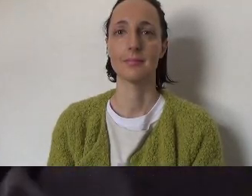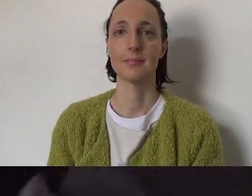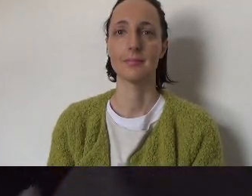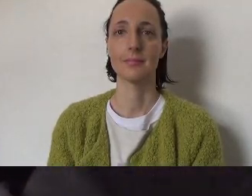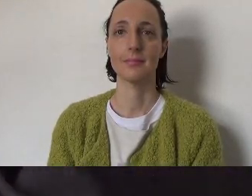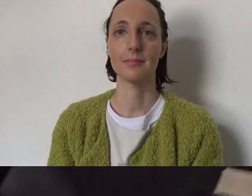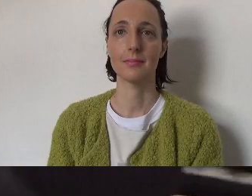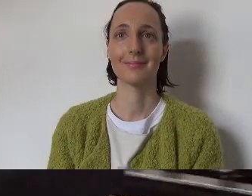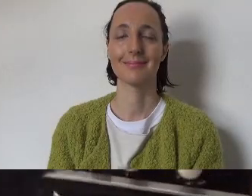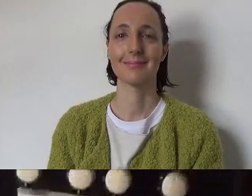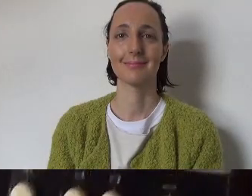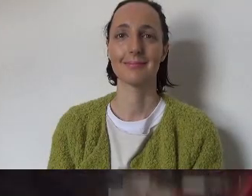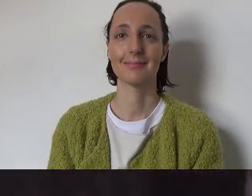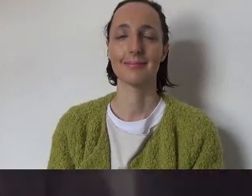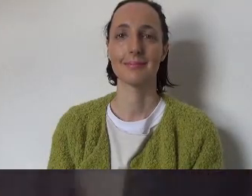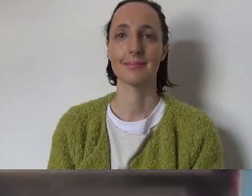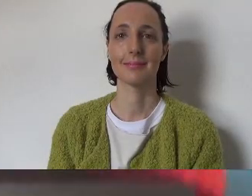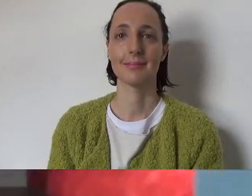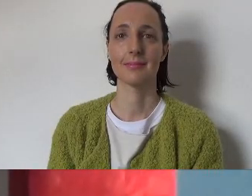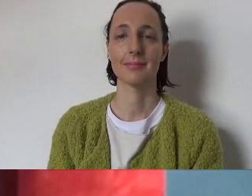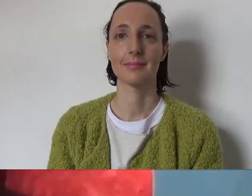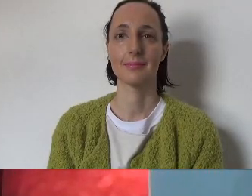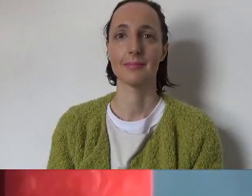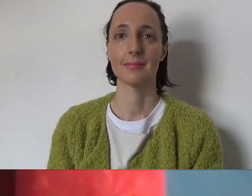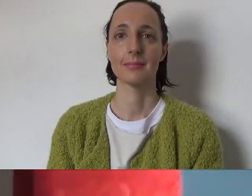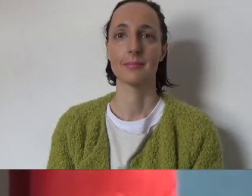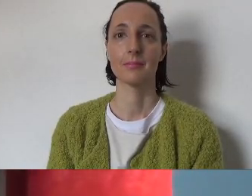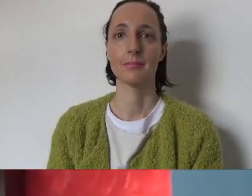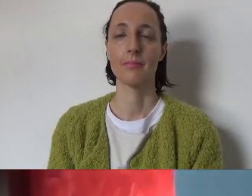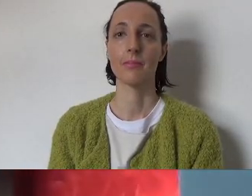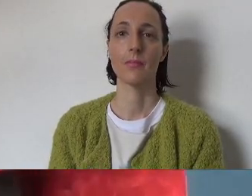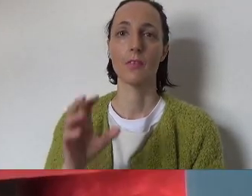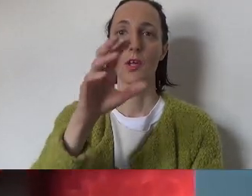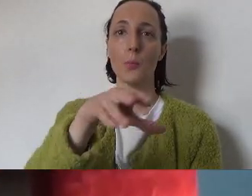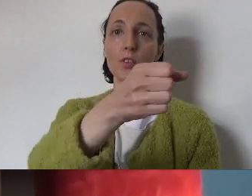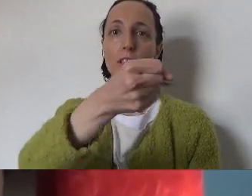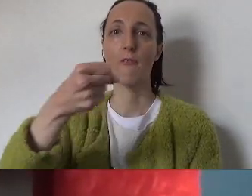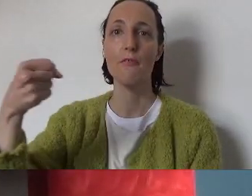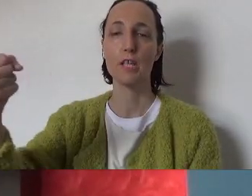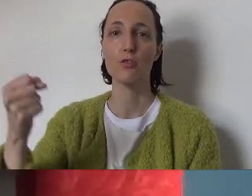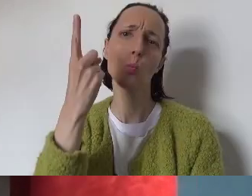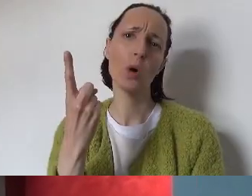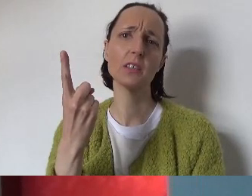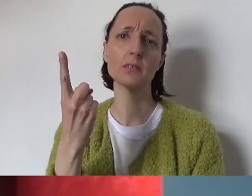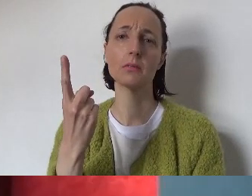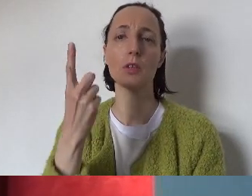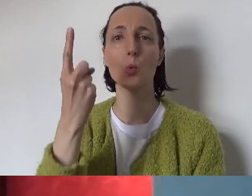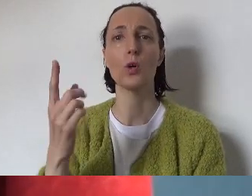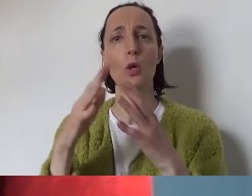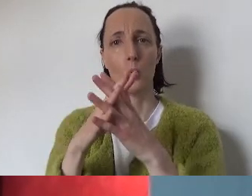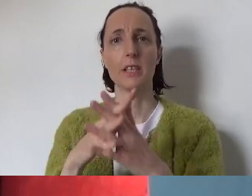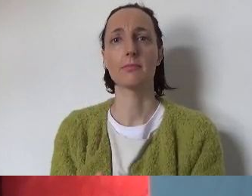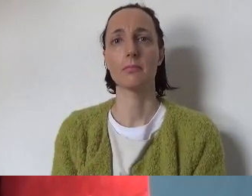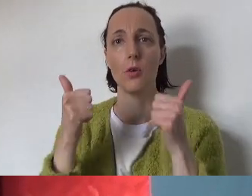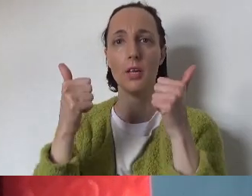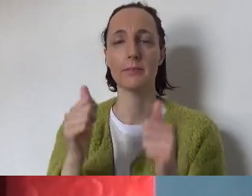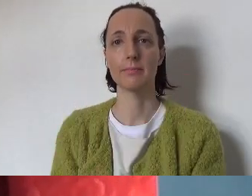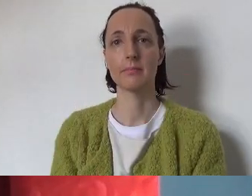Close. Put in the fridge. It lasts up to 1 week, okay?